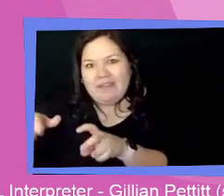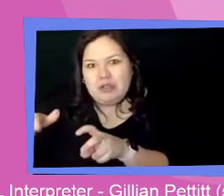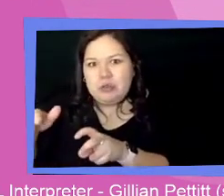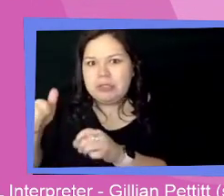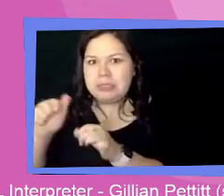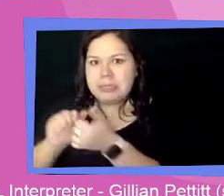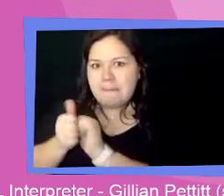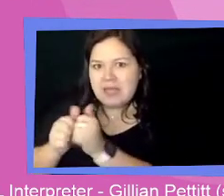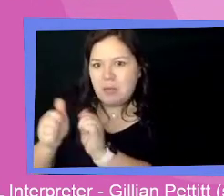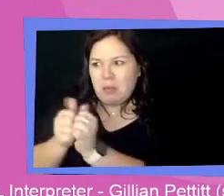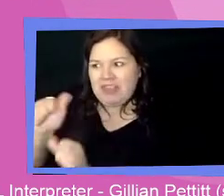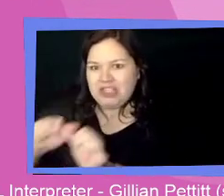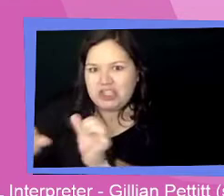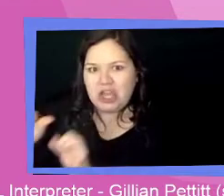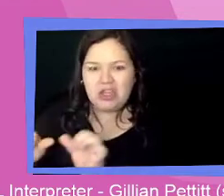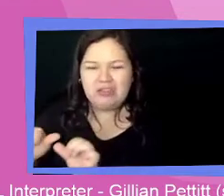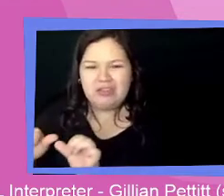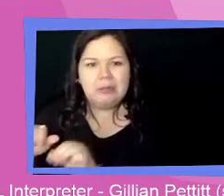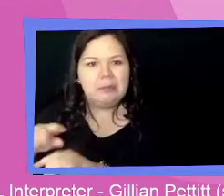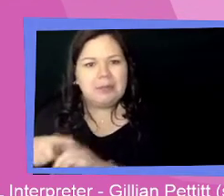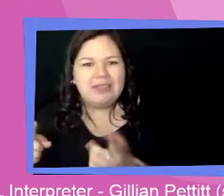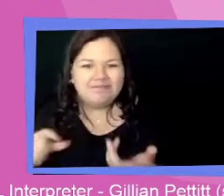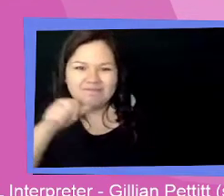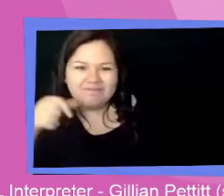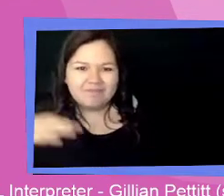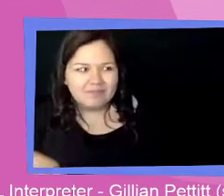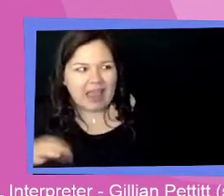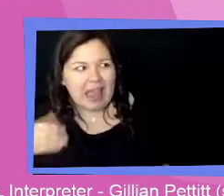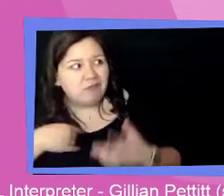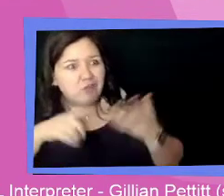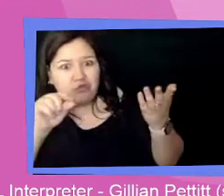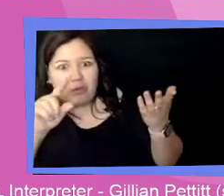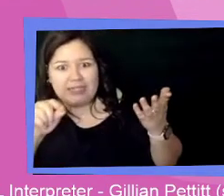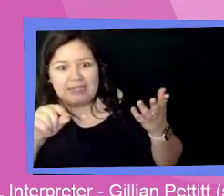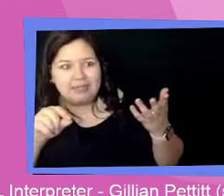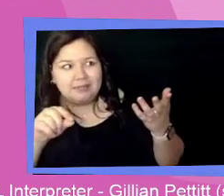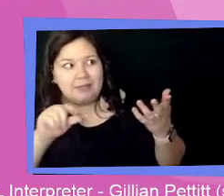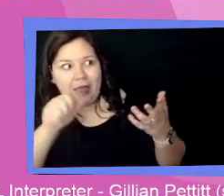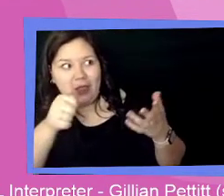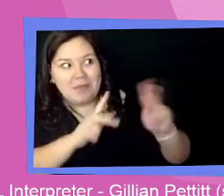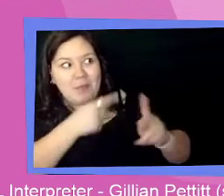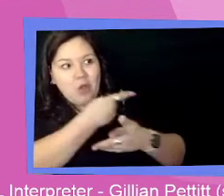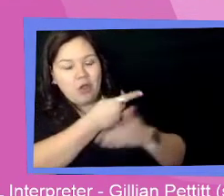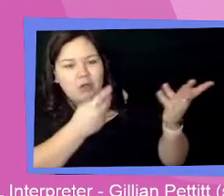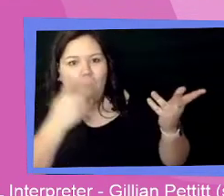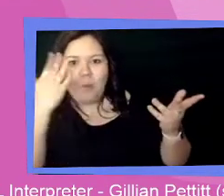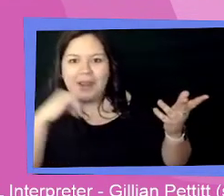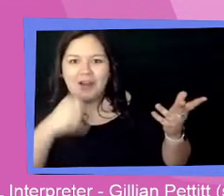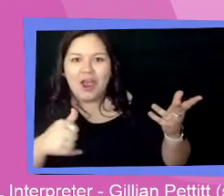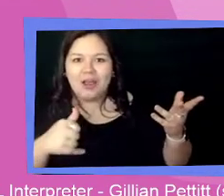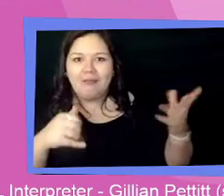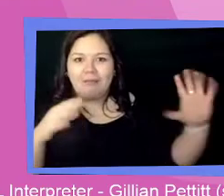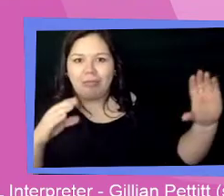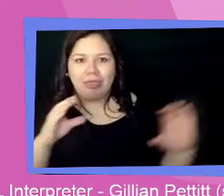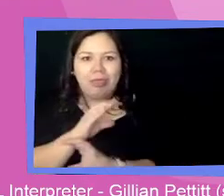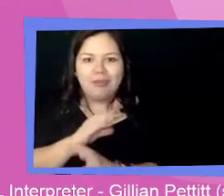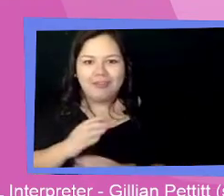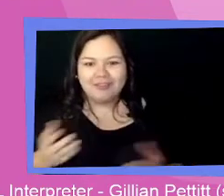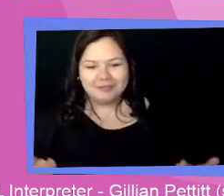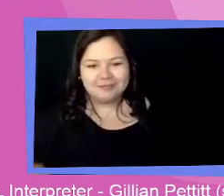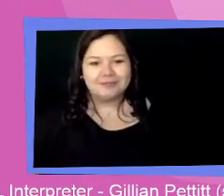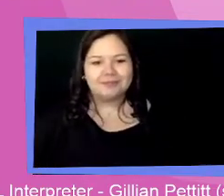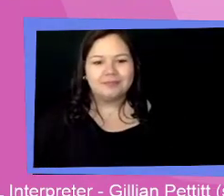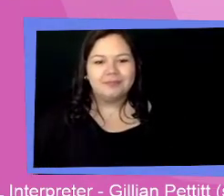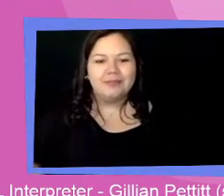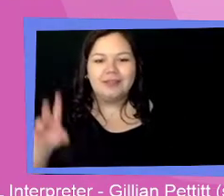not helpful. Mm. When again, there are 20 other seats, open up some of those. Yeah. I know. And like the funny thing is, like,